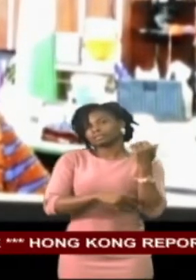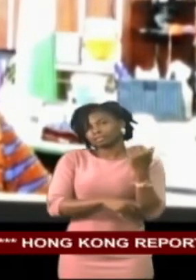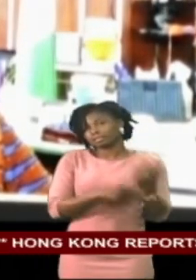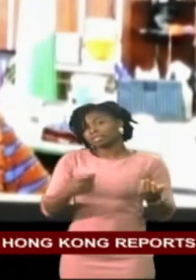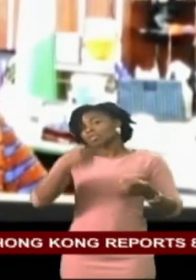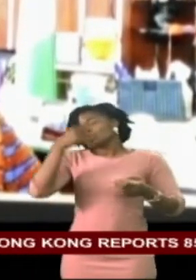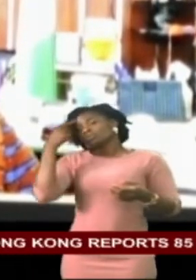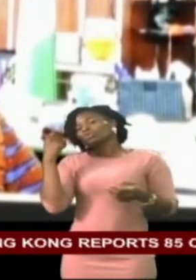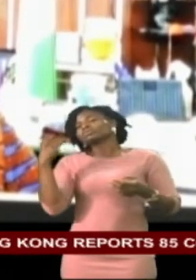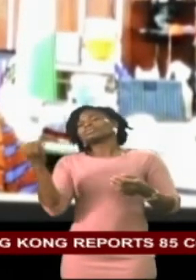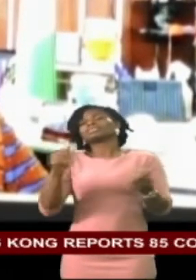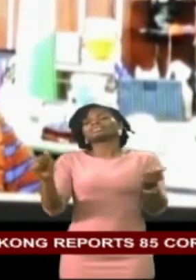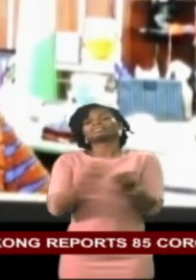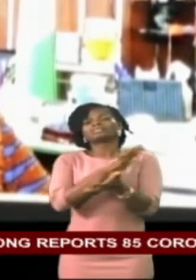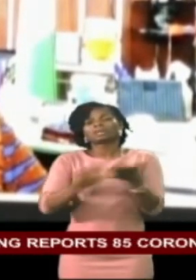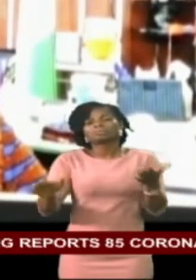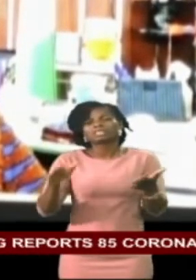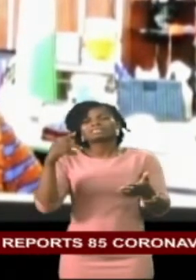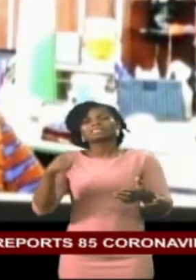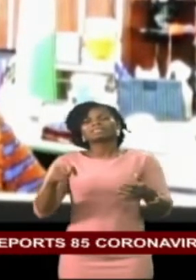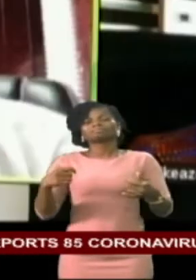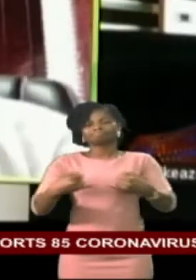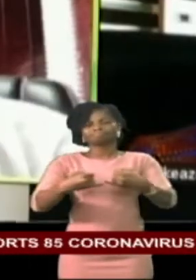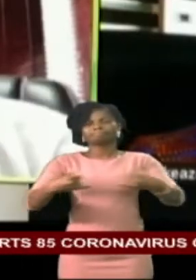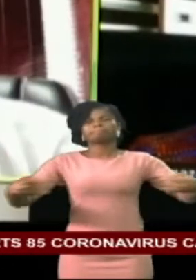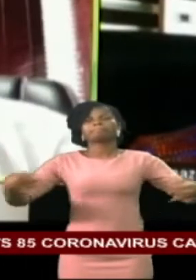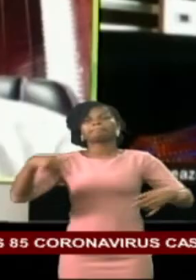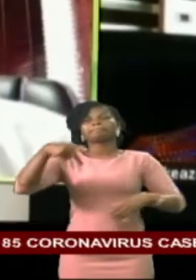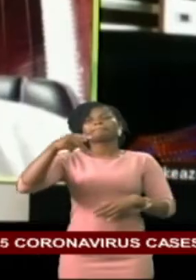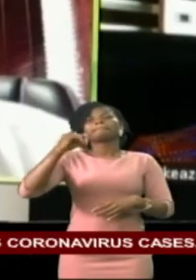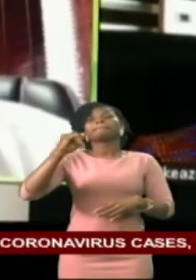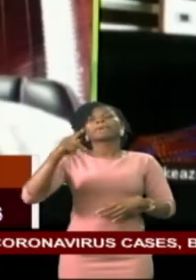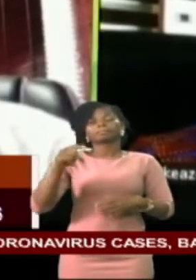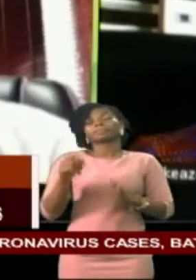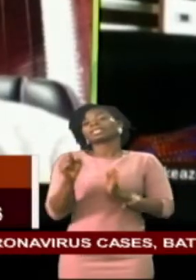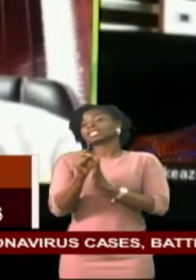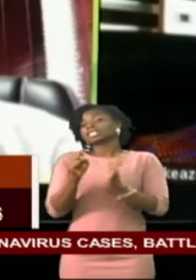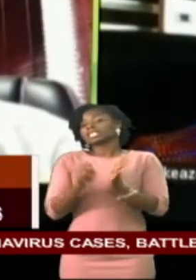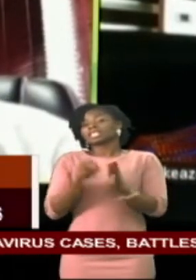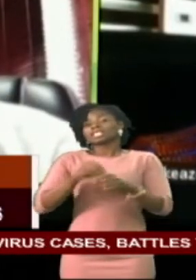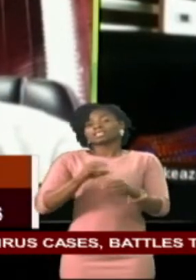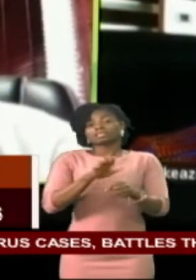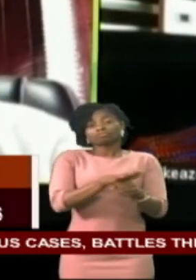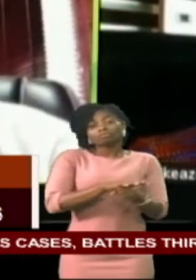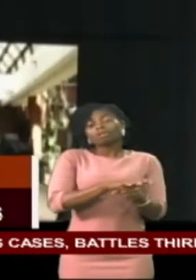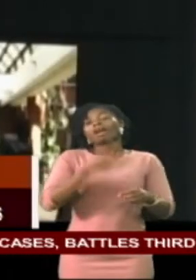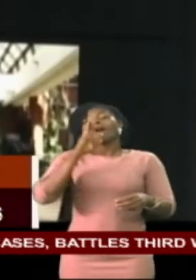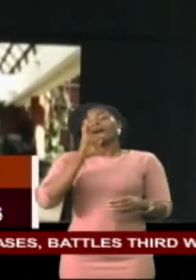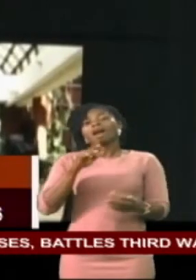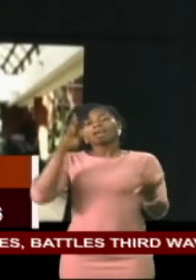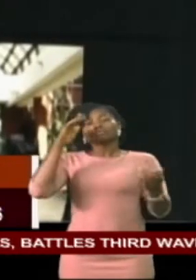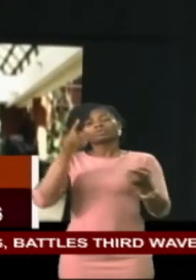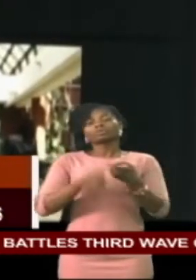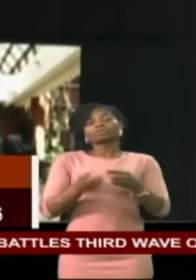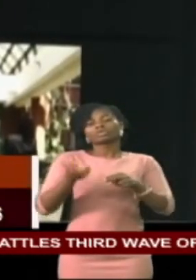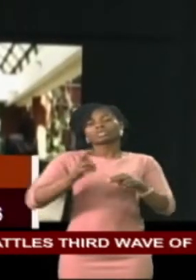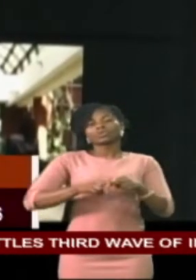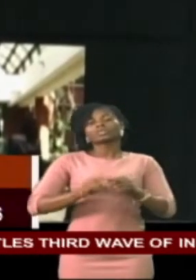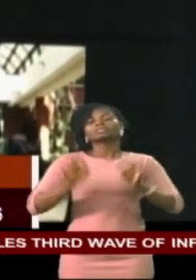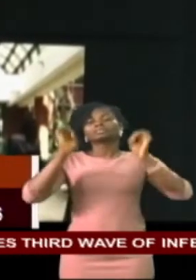actually damage the pipelines. States in the region are expected to increase sensitization and